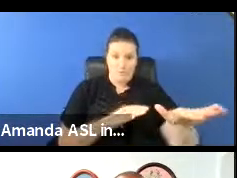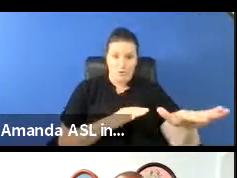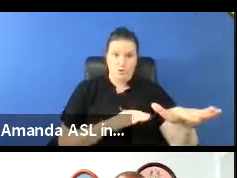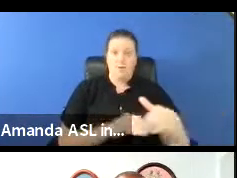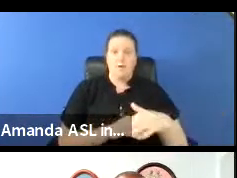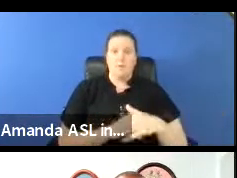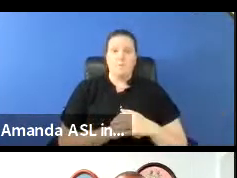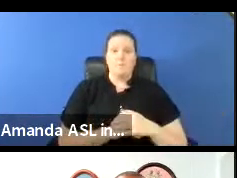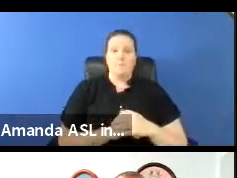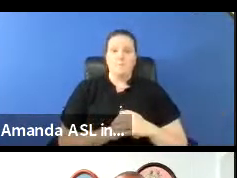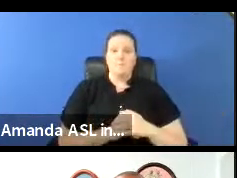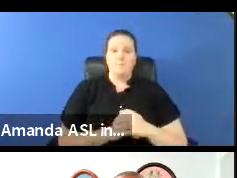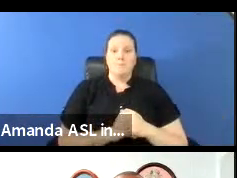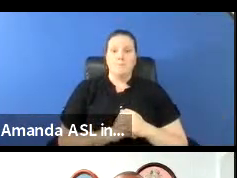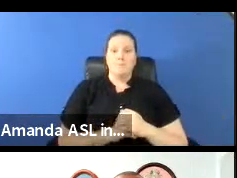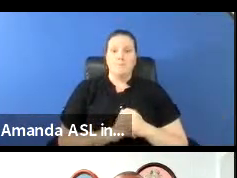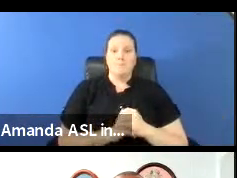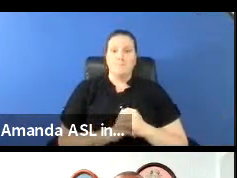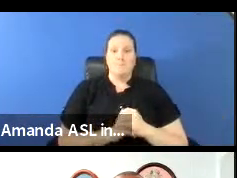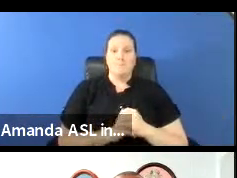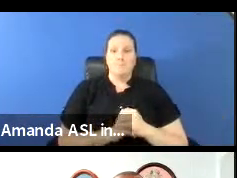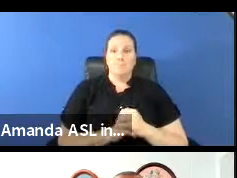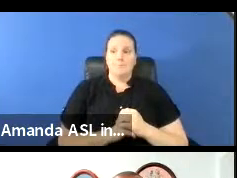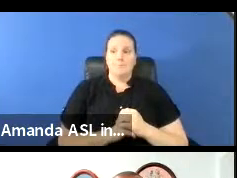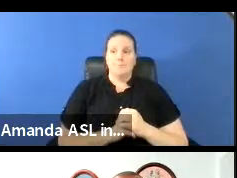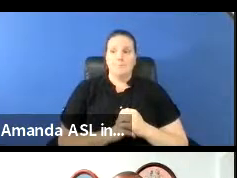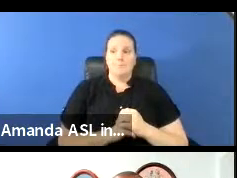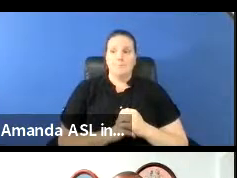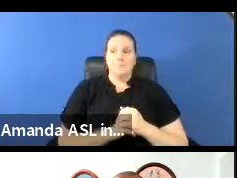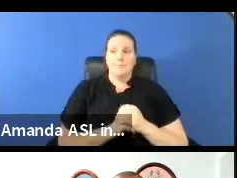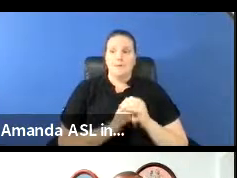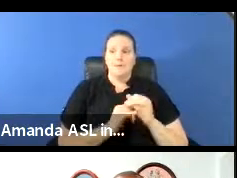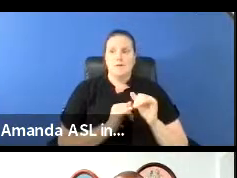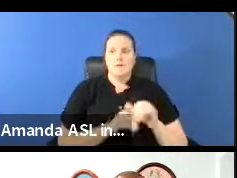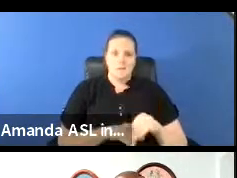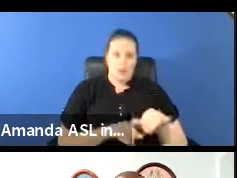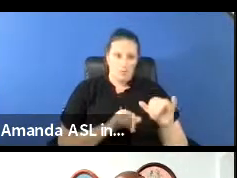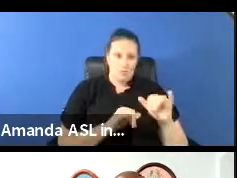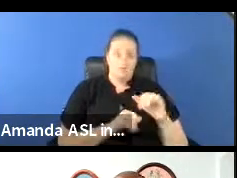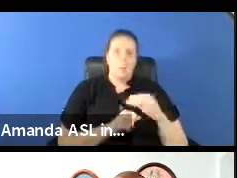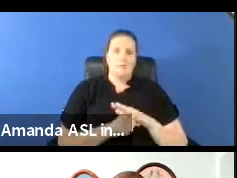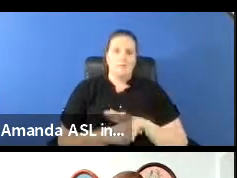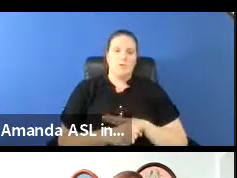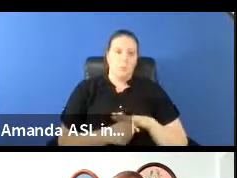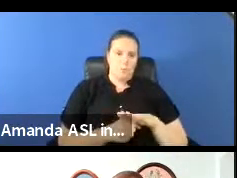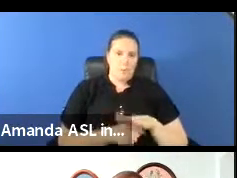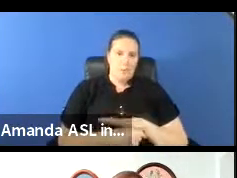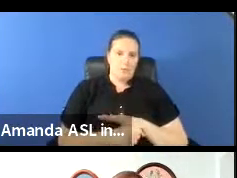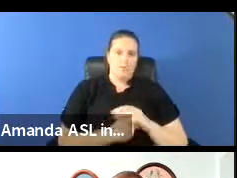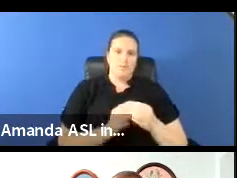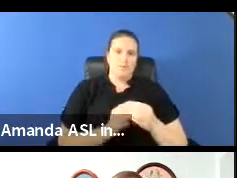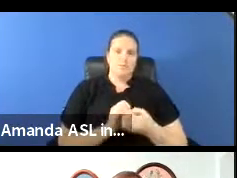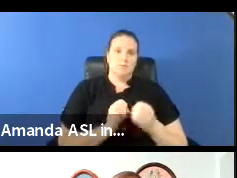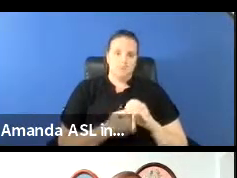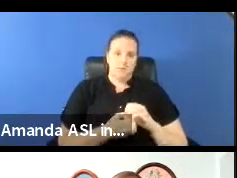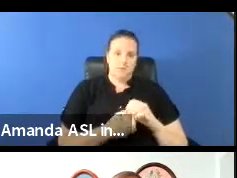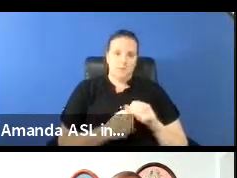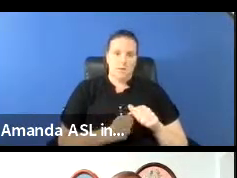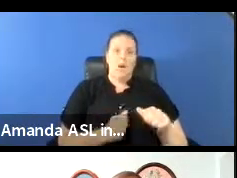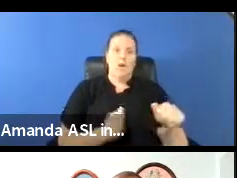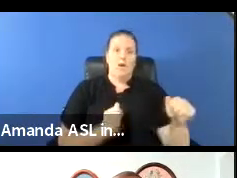We know that the standard metropolitan statistical area